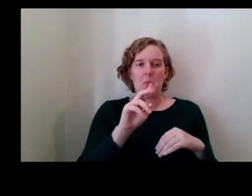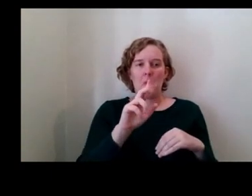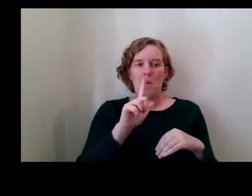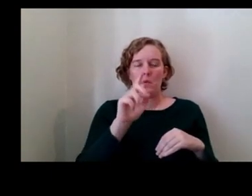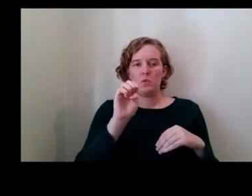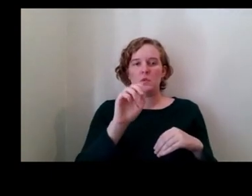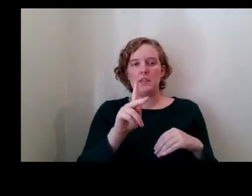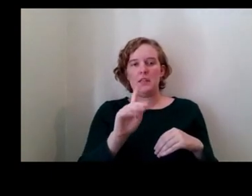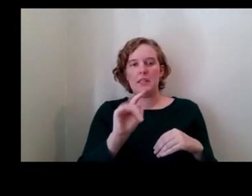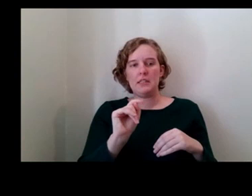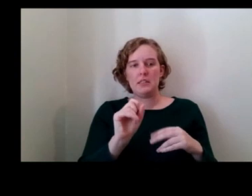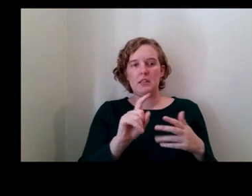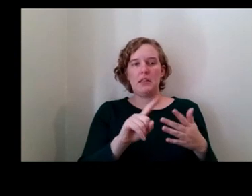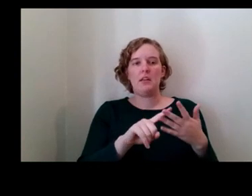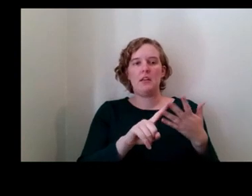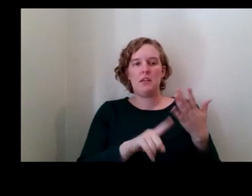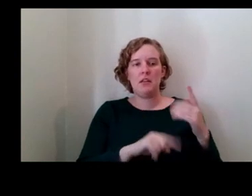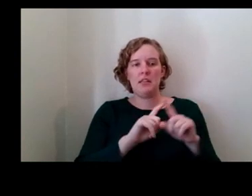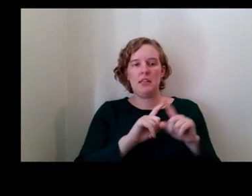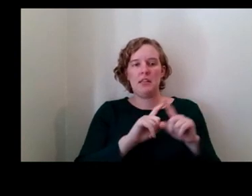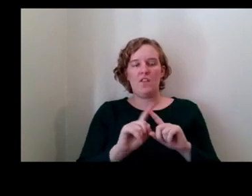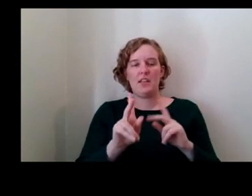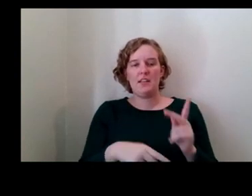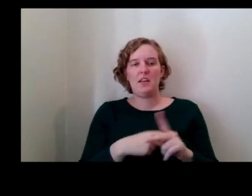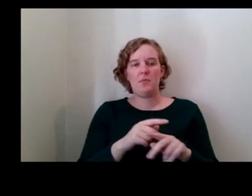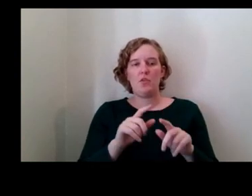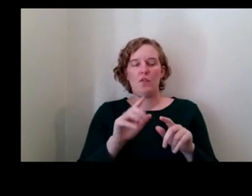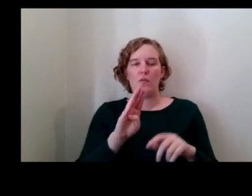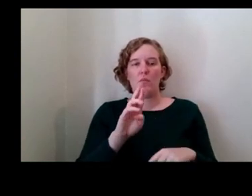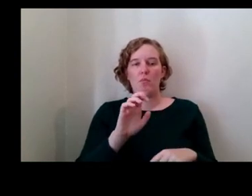we've got different types of board level